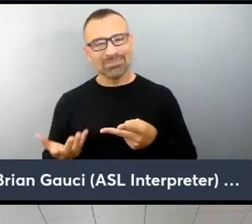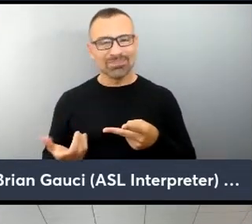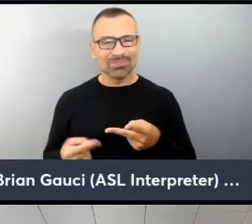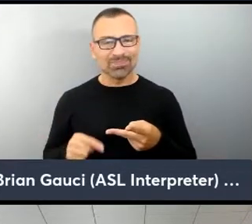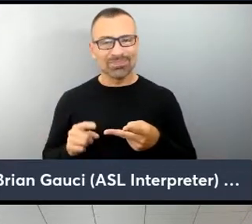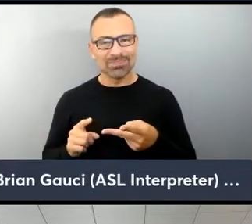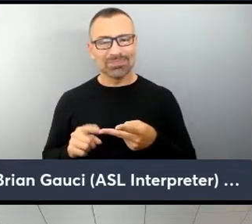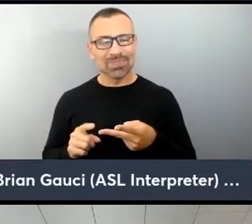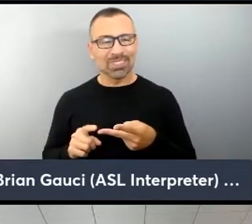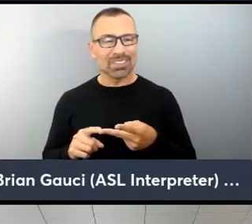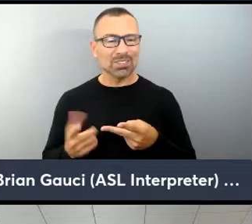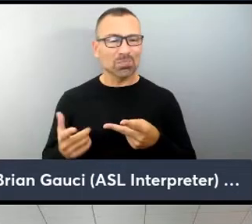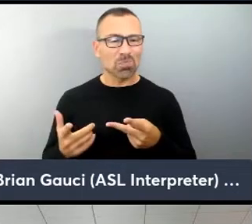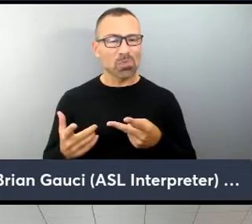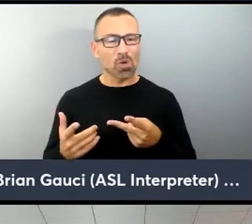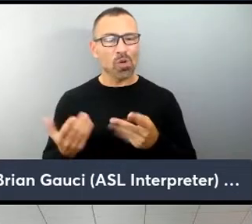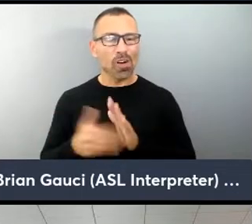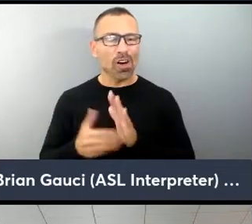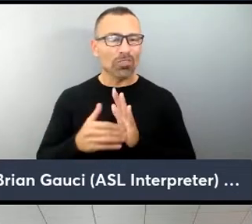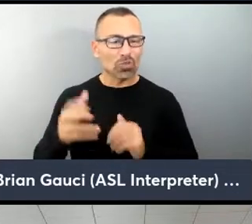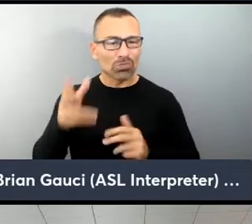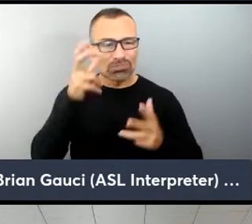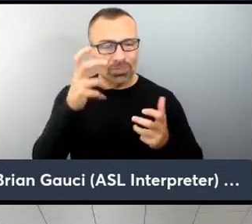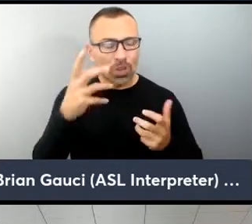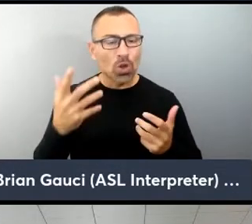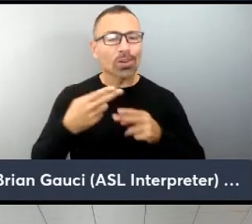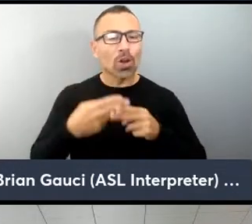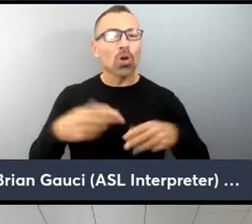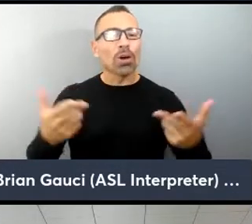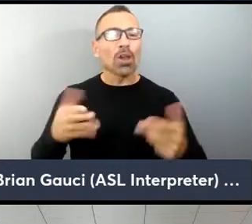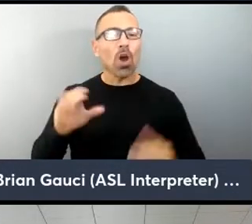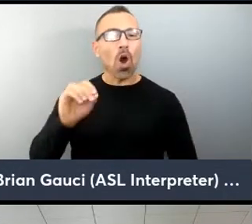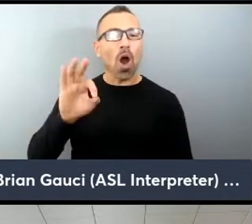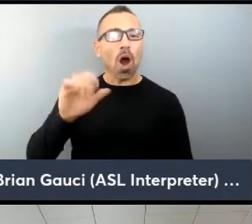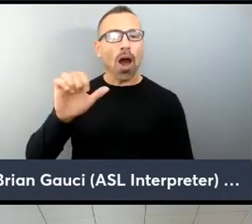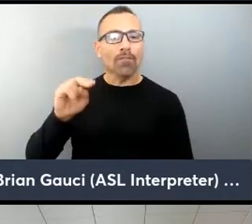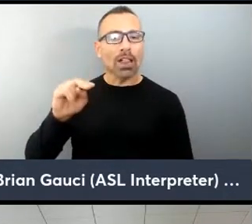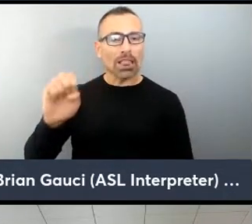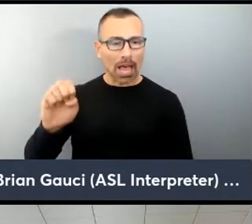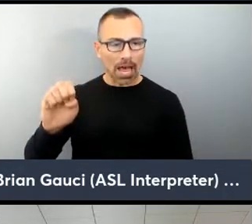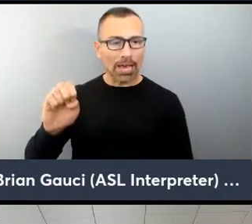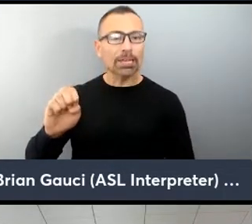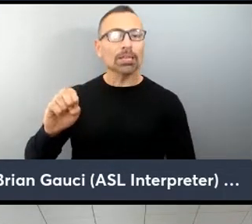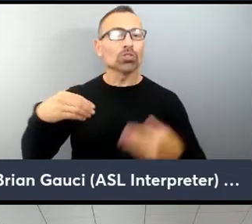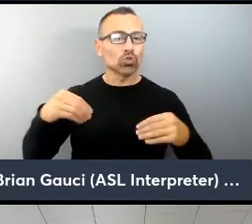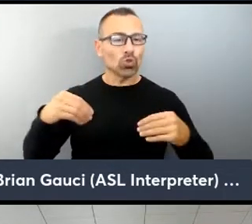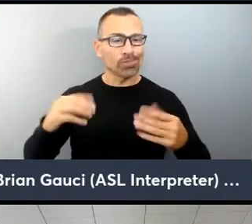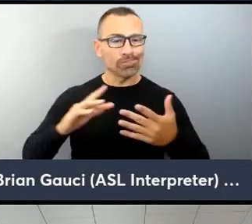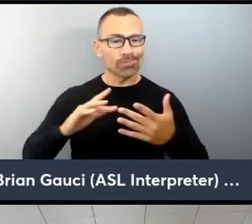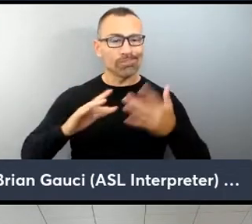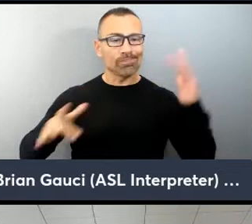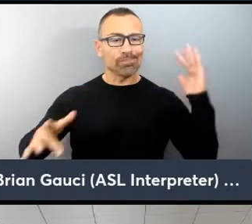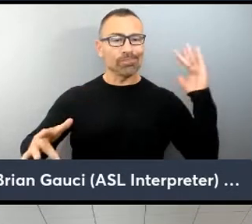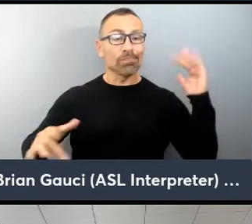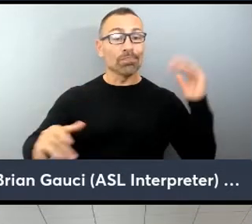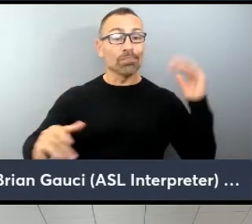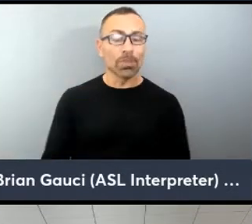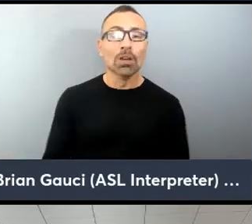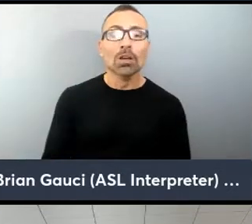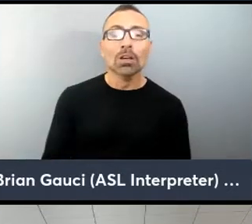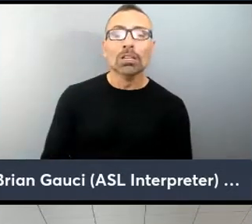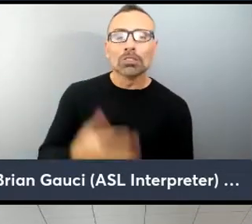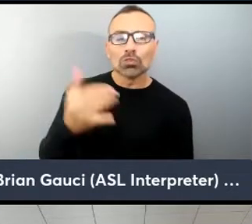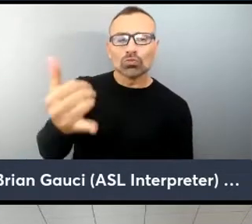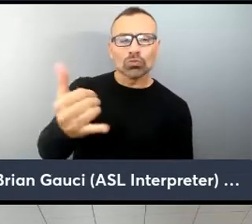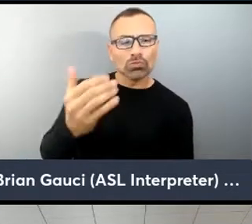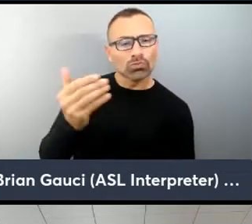an offline store. Okay, so let's go ahead and do a demo. So we're